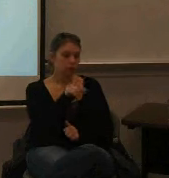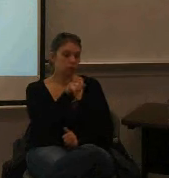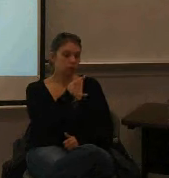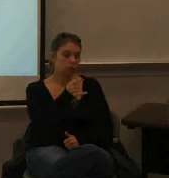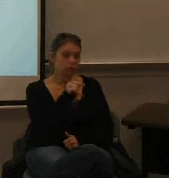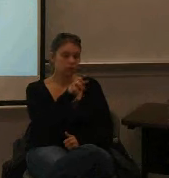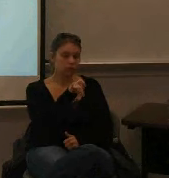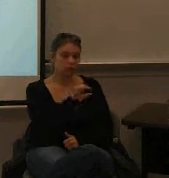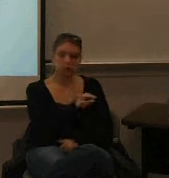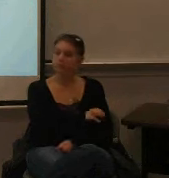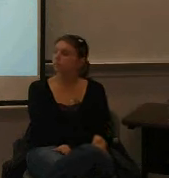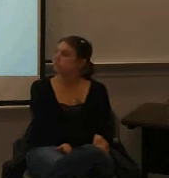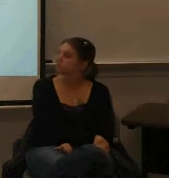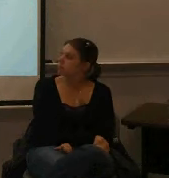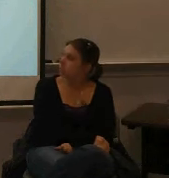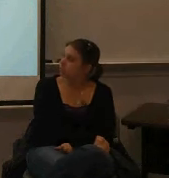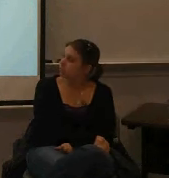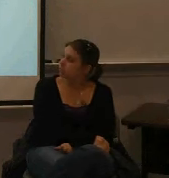oligotrophic.